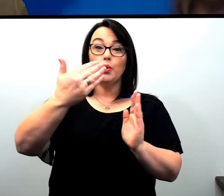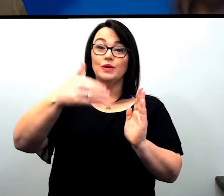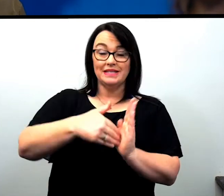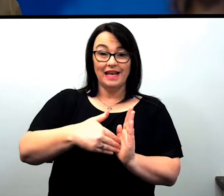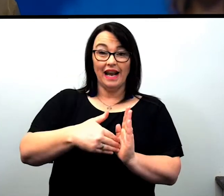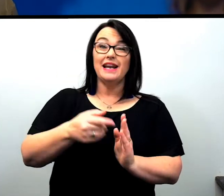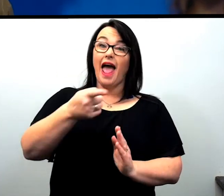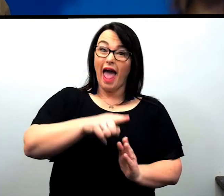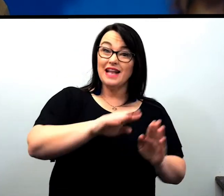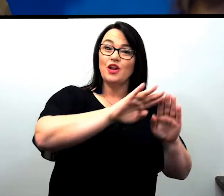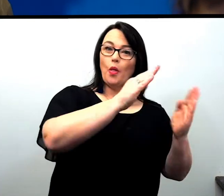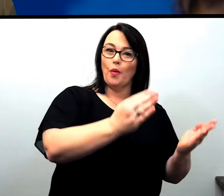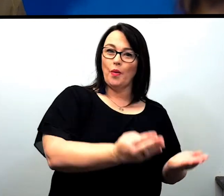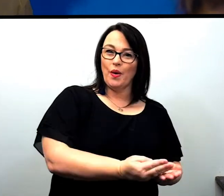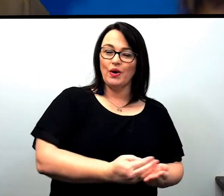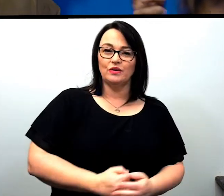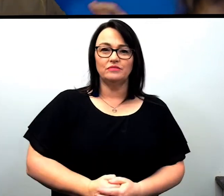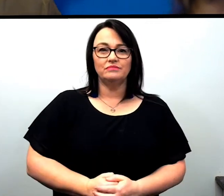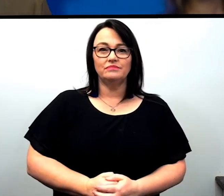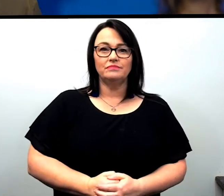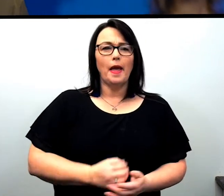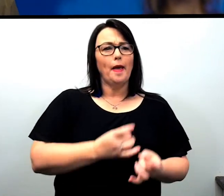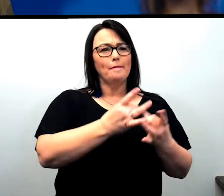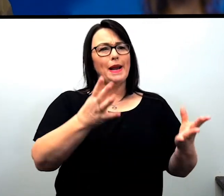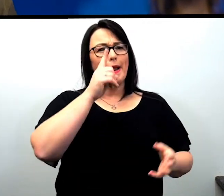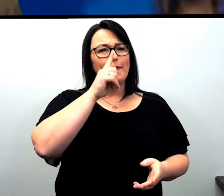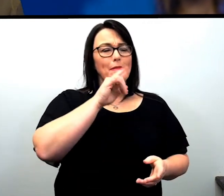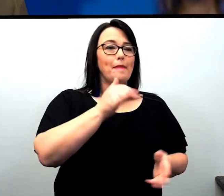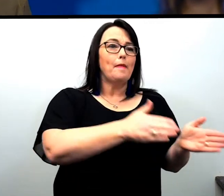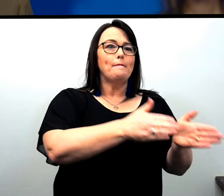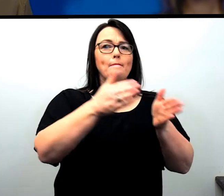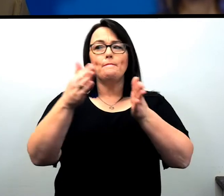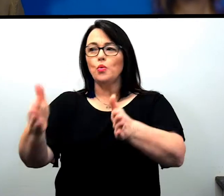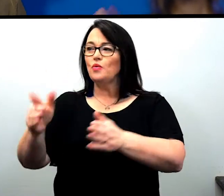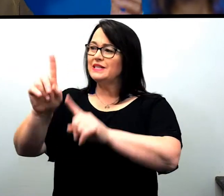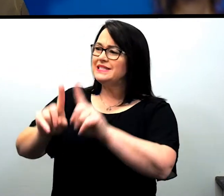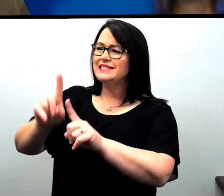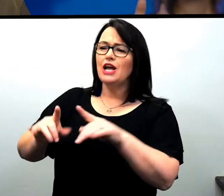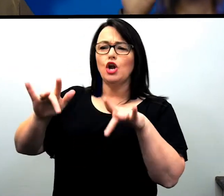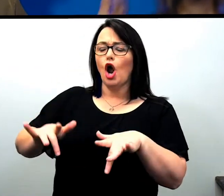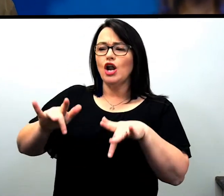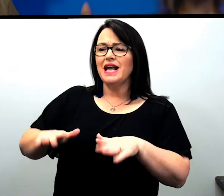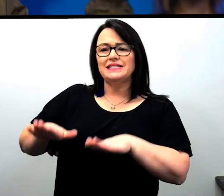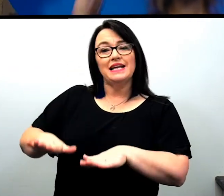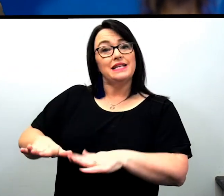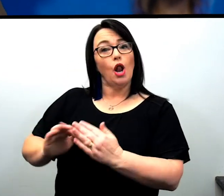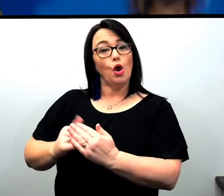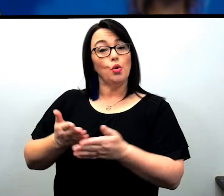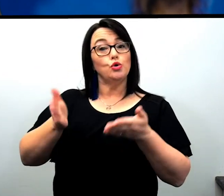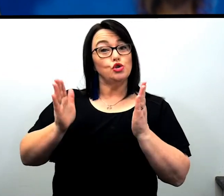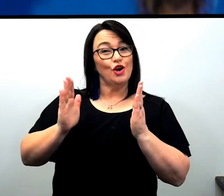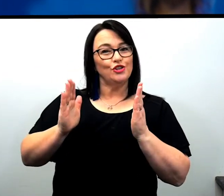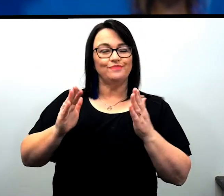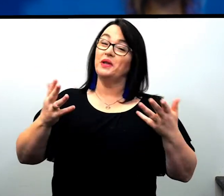also right around the world. We've had many people move cities, move towns, and they haven't settled in a church. Don't worry, you still can